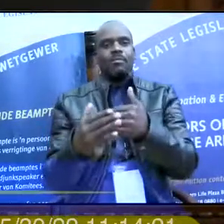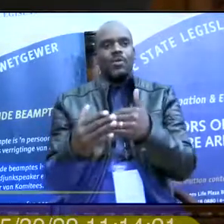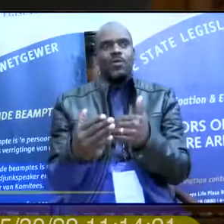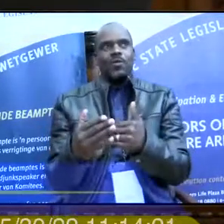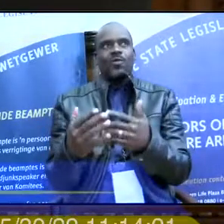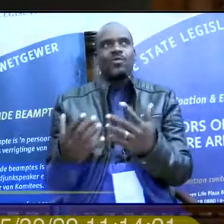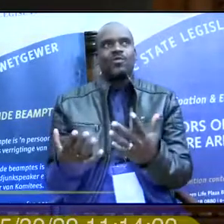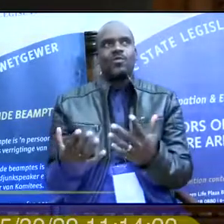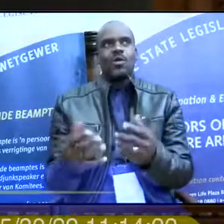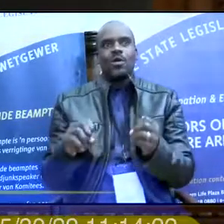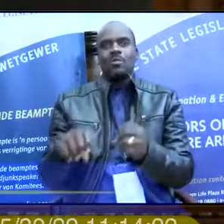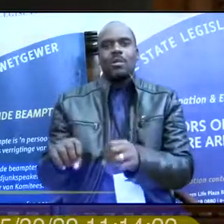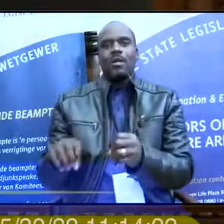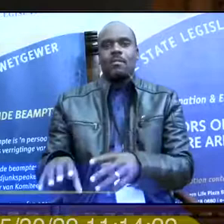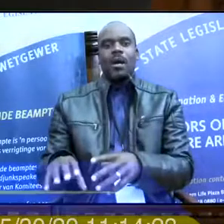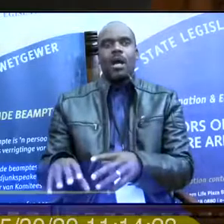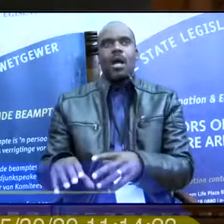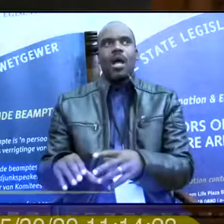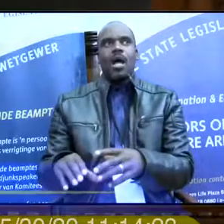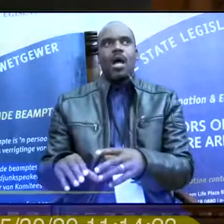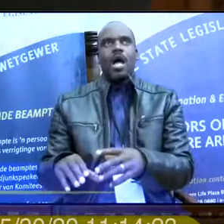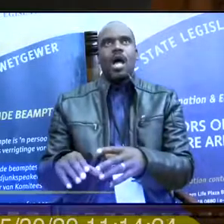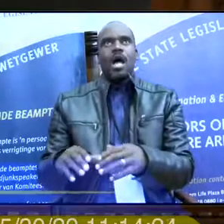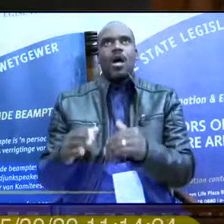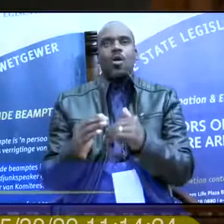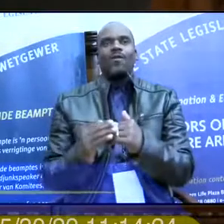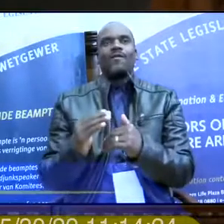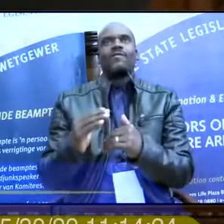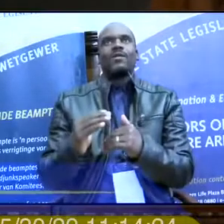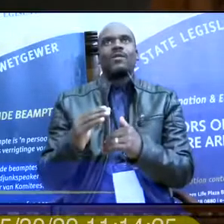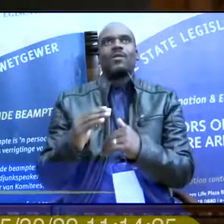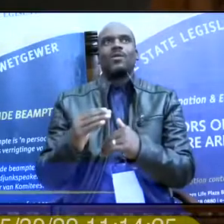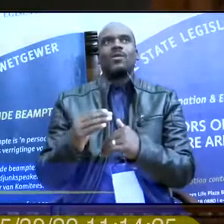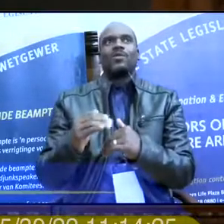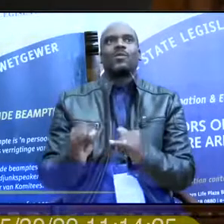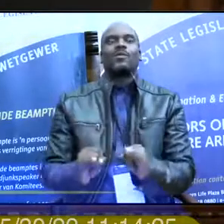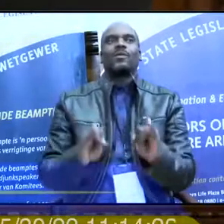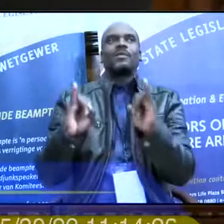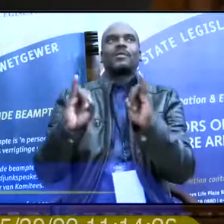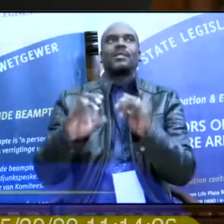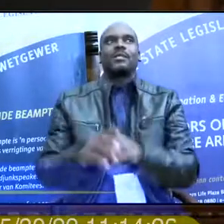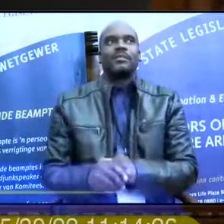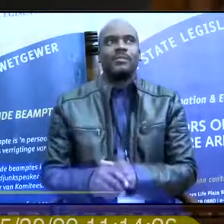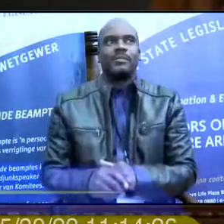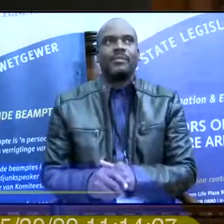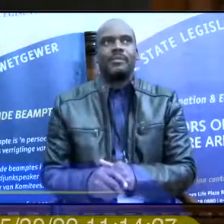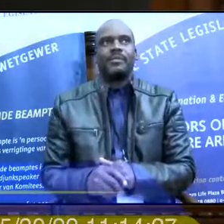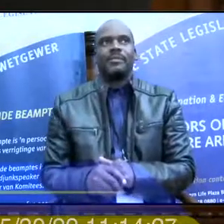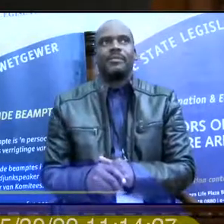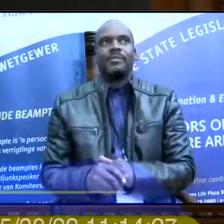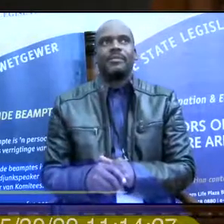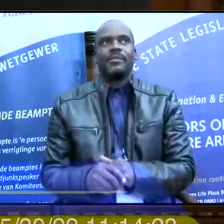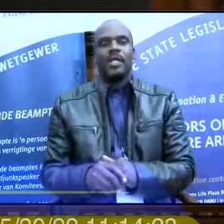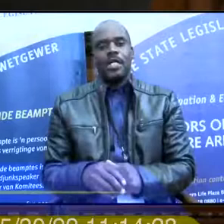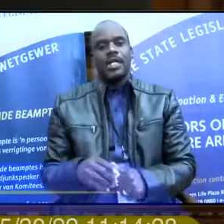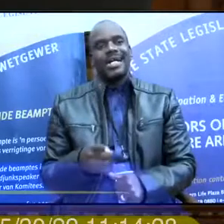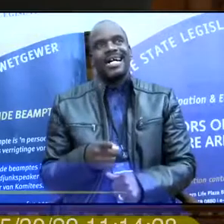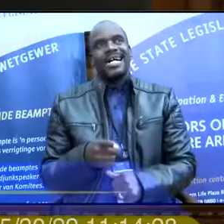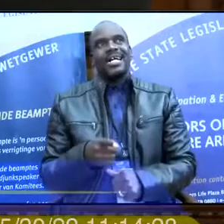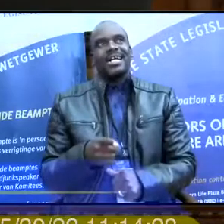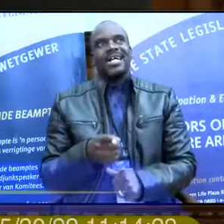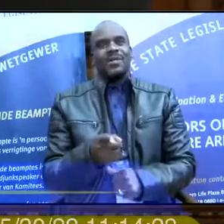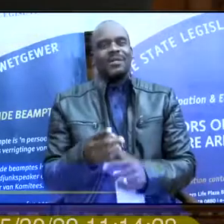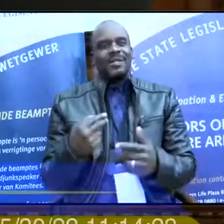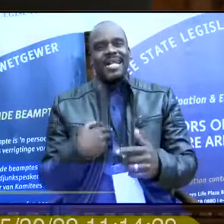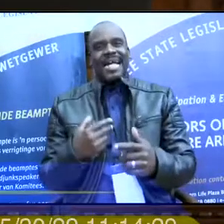positive level so we boosted business confidence and investment and ensured that there was there was no going back down